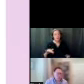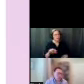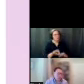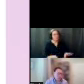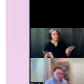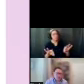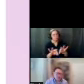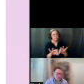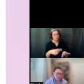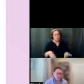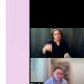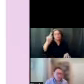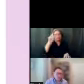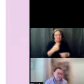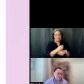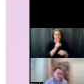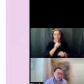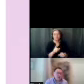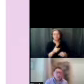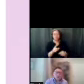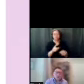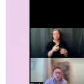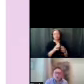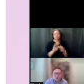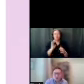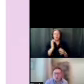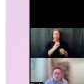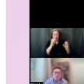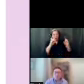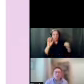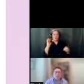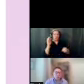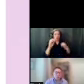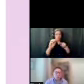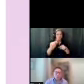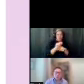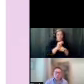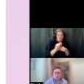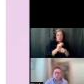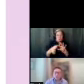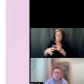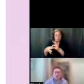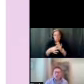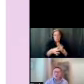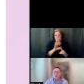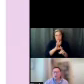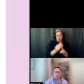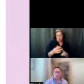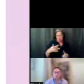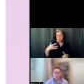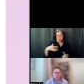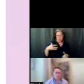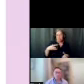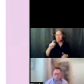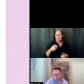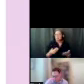ensure that we keep our education, or rather training regarding cultural sensitivity fresh.